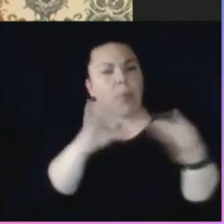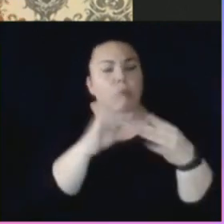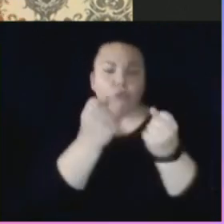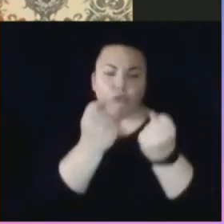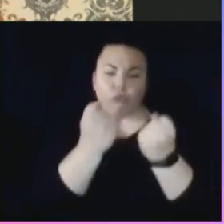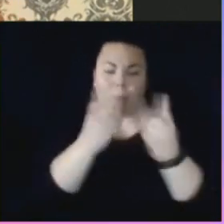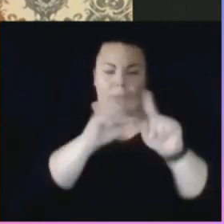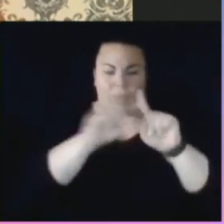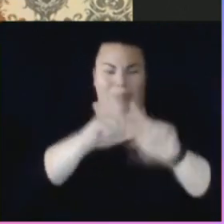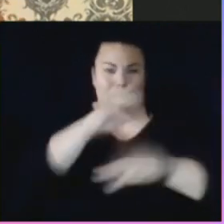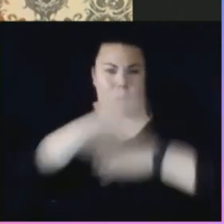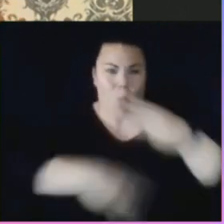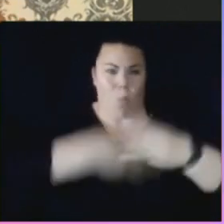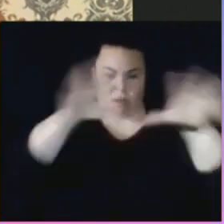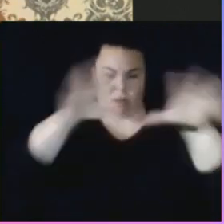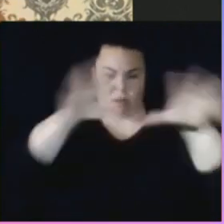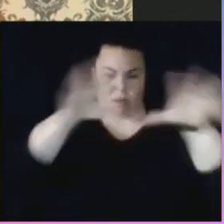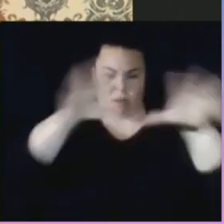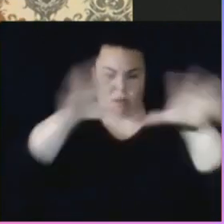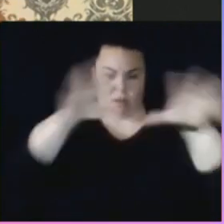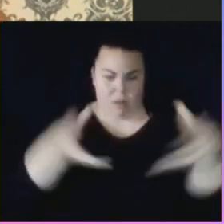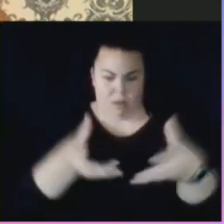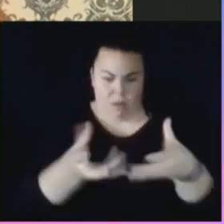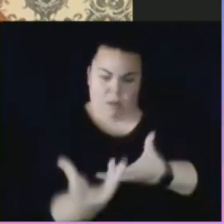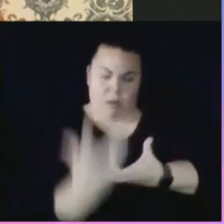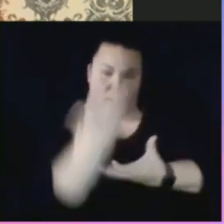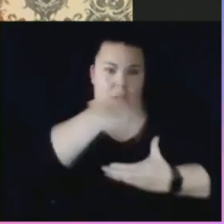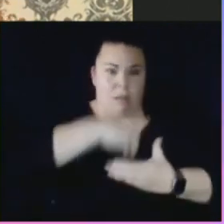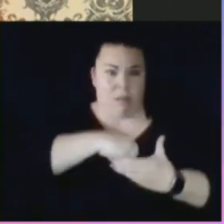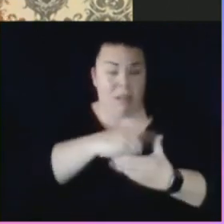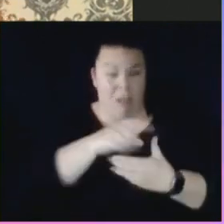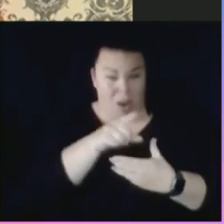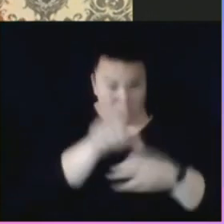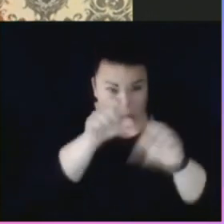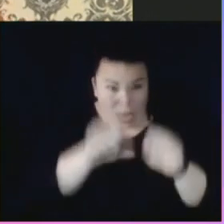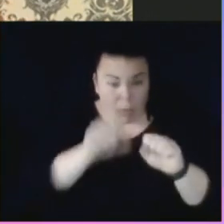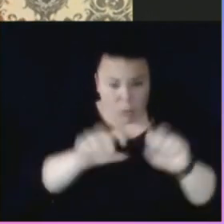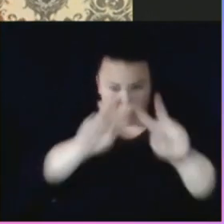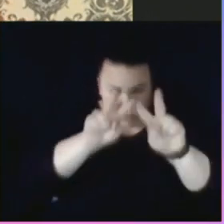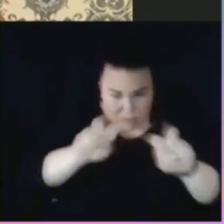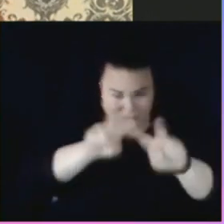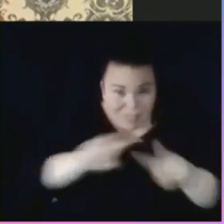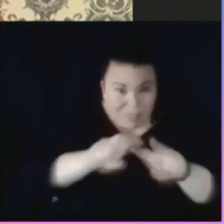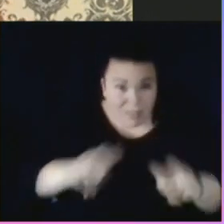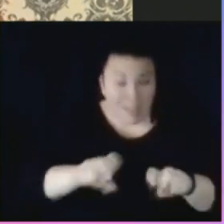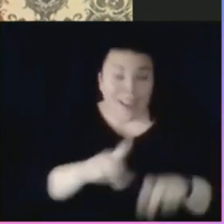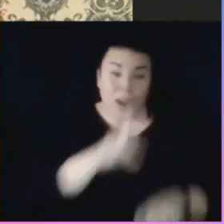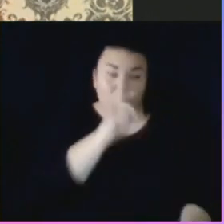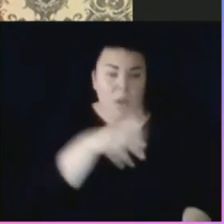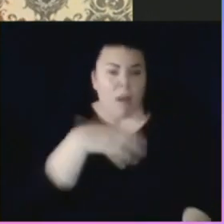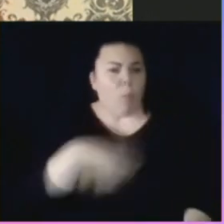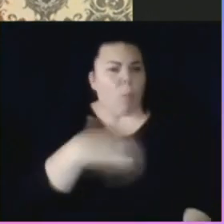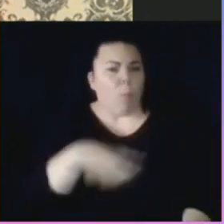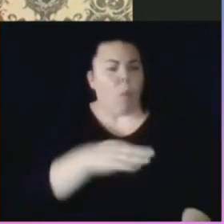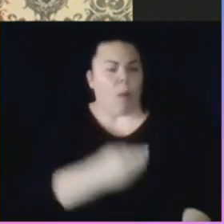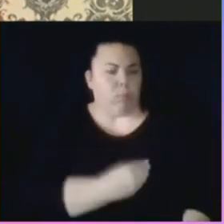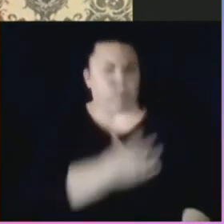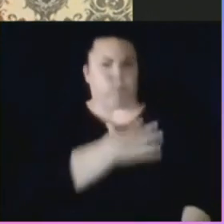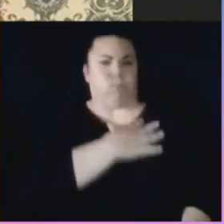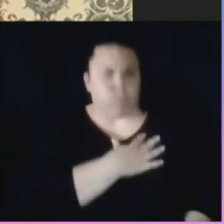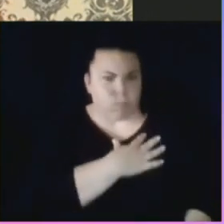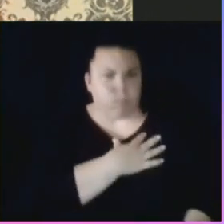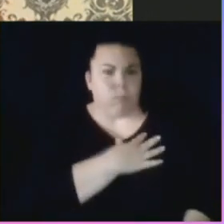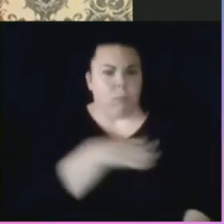and are we willing to explore them, that you're so much more than we can see, I thought was real powerful. But at the same time, you are